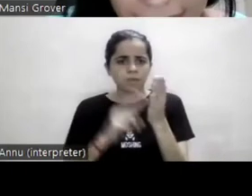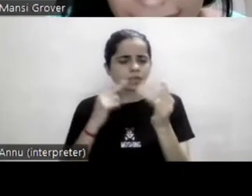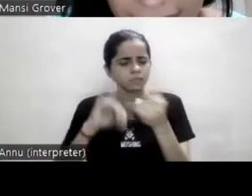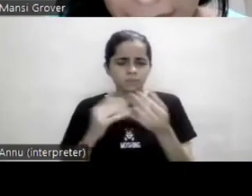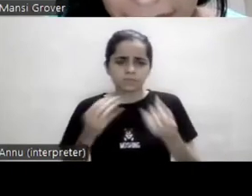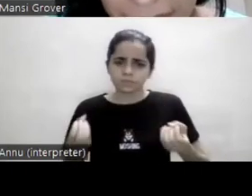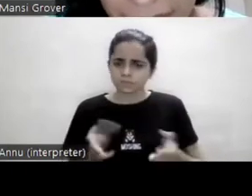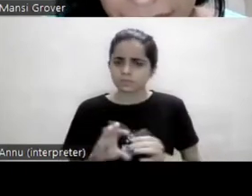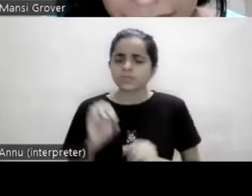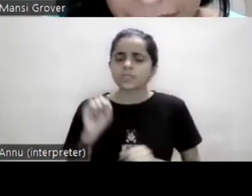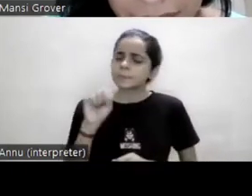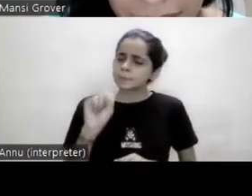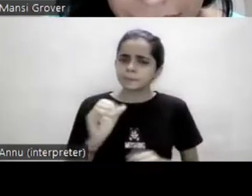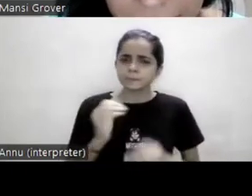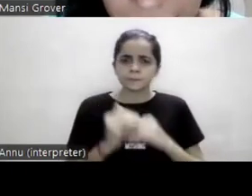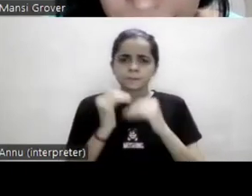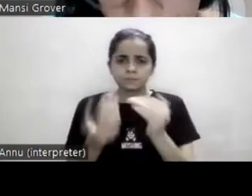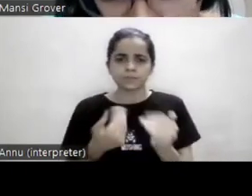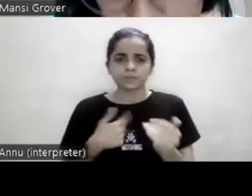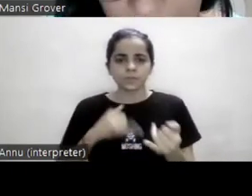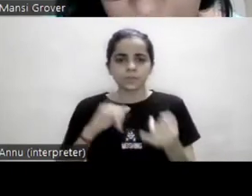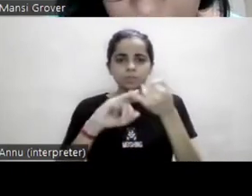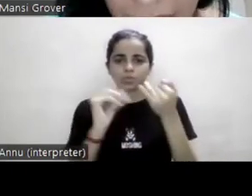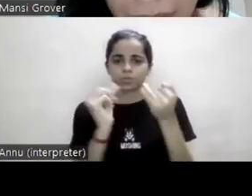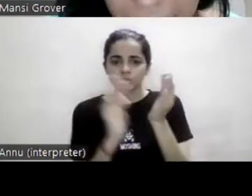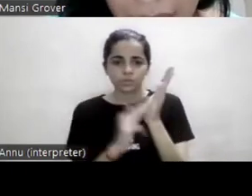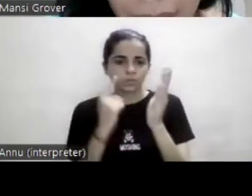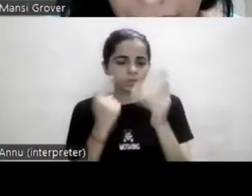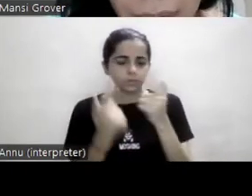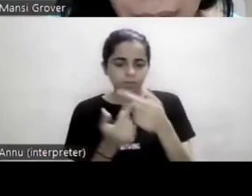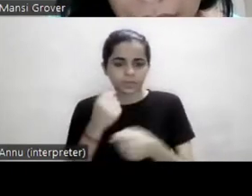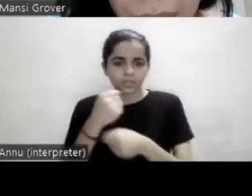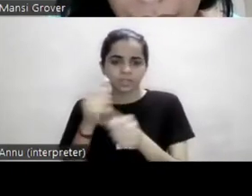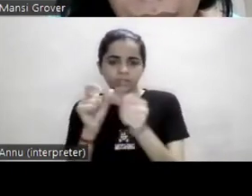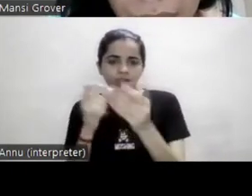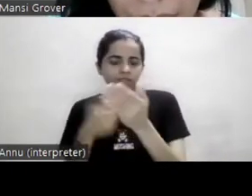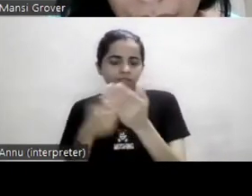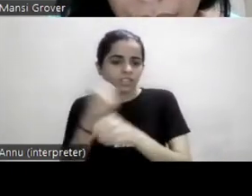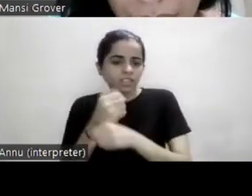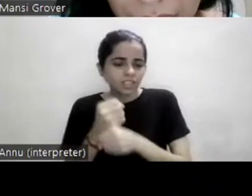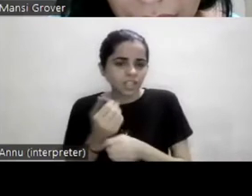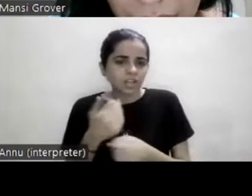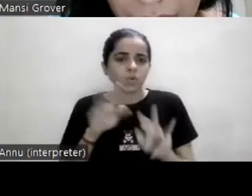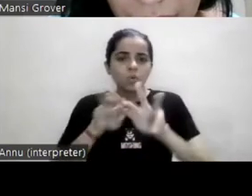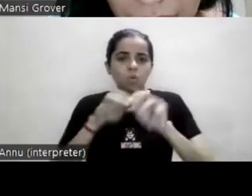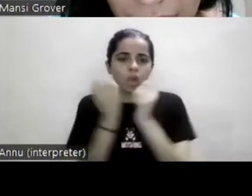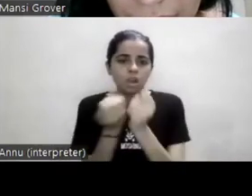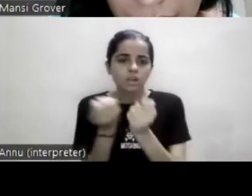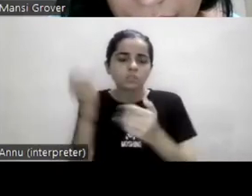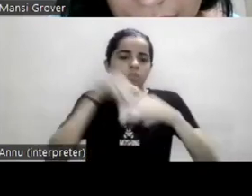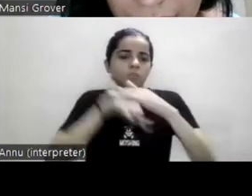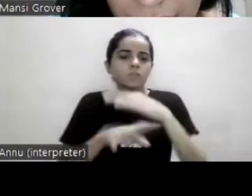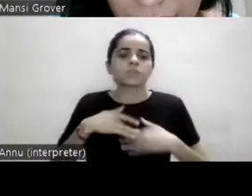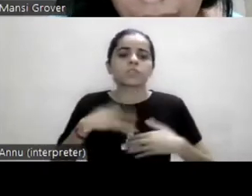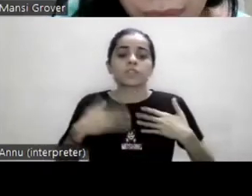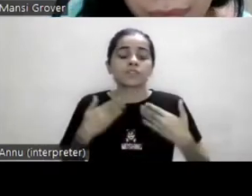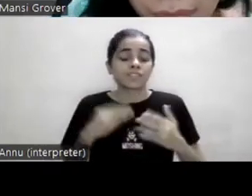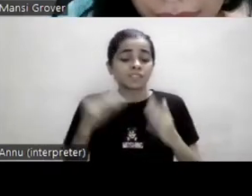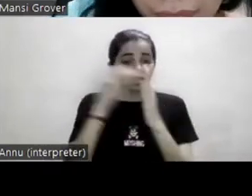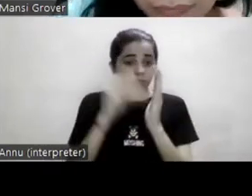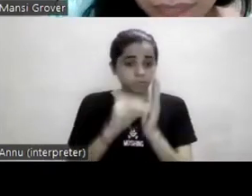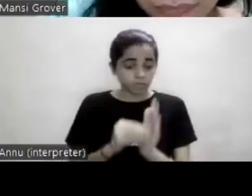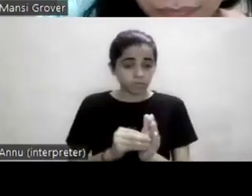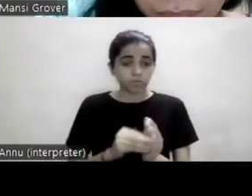please. Yes, yes. This is Sumit Garg, and it's really nice to be, to be the part of this